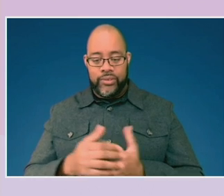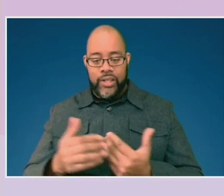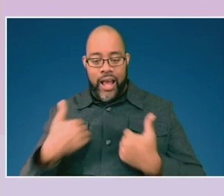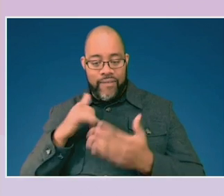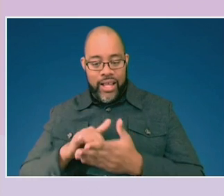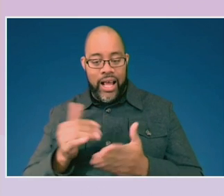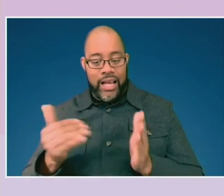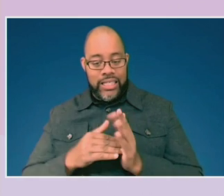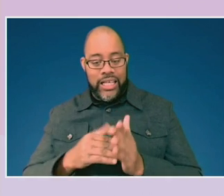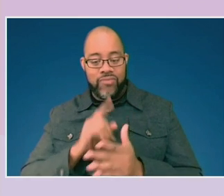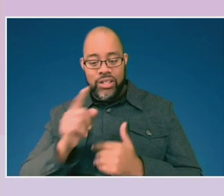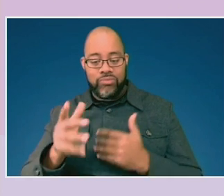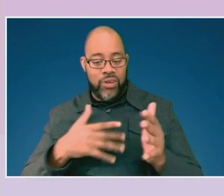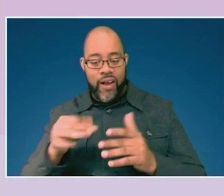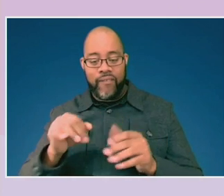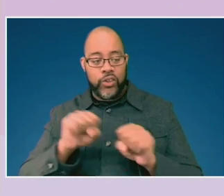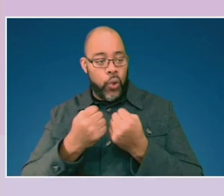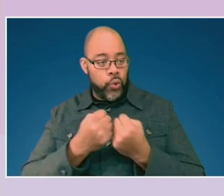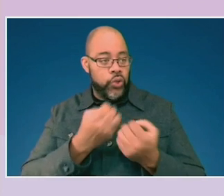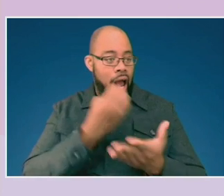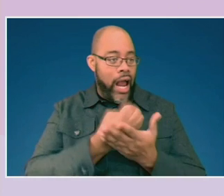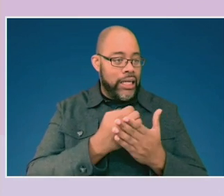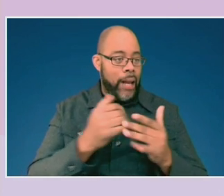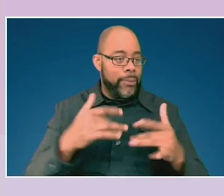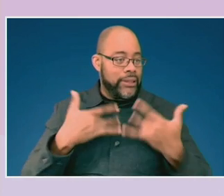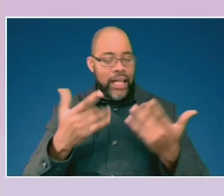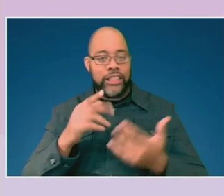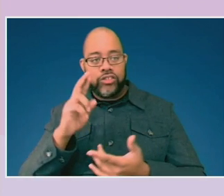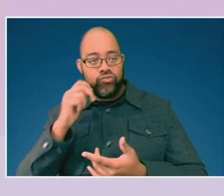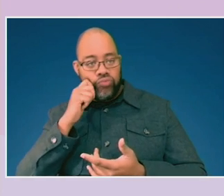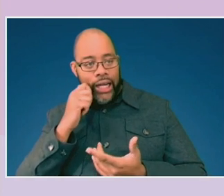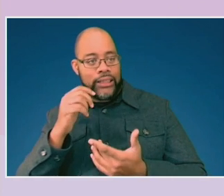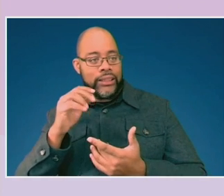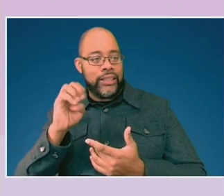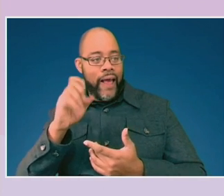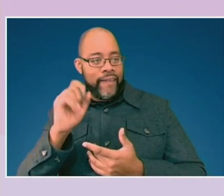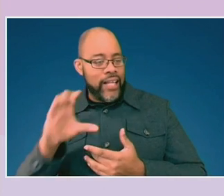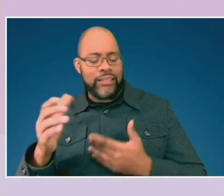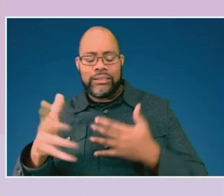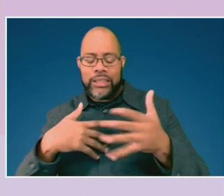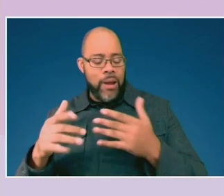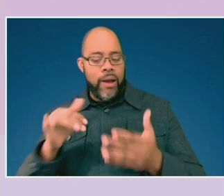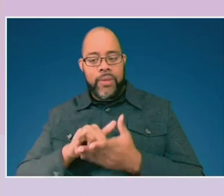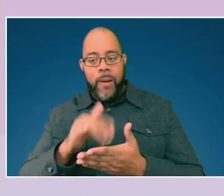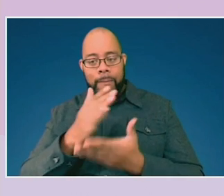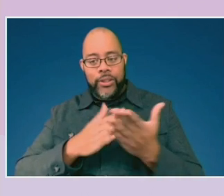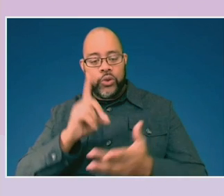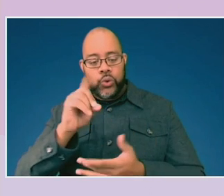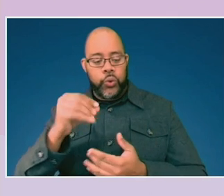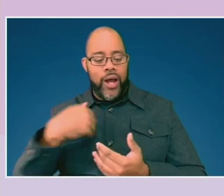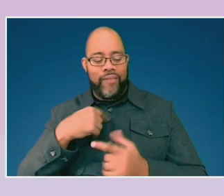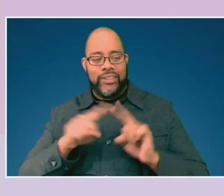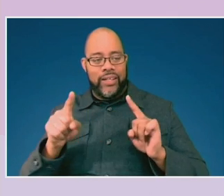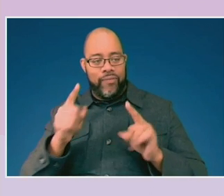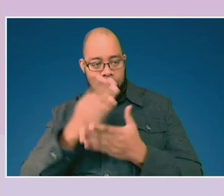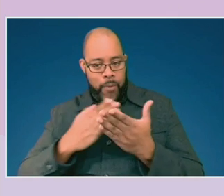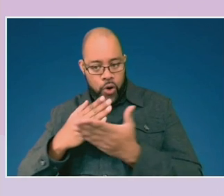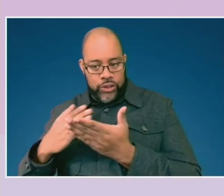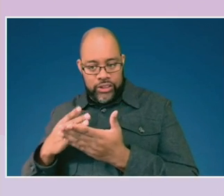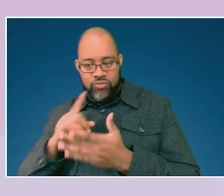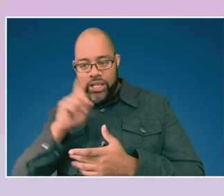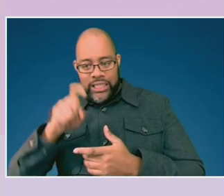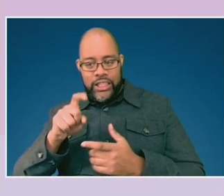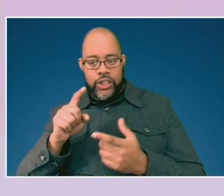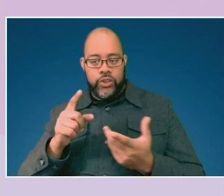it's regardless of socioeconomic status, regardless of race, ethnicity, all of those other pieces, but those pieces do have a different component that really need to